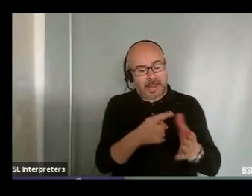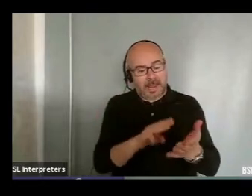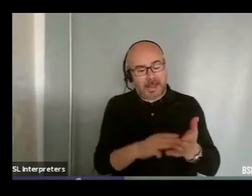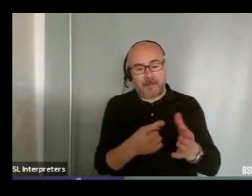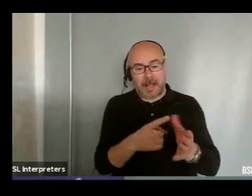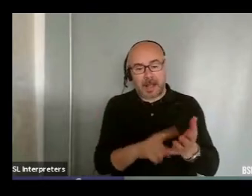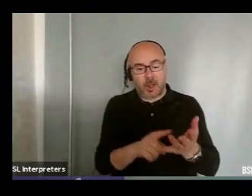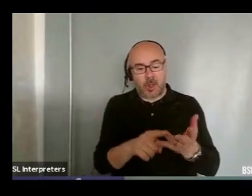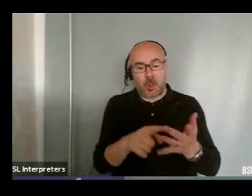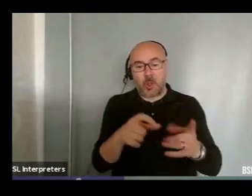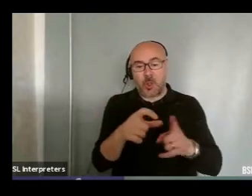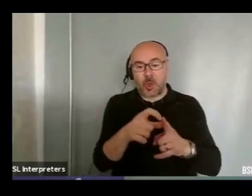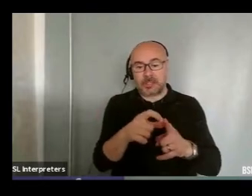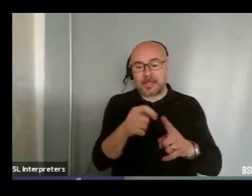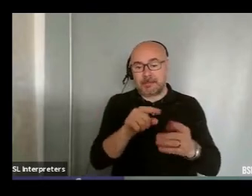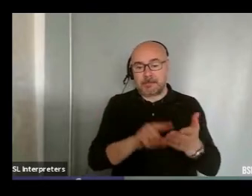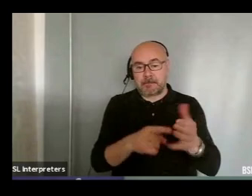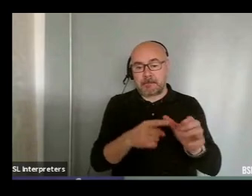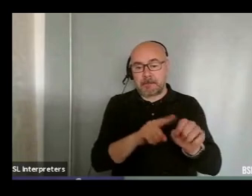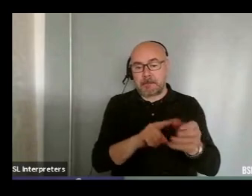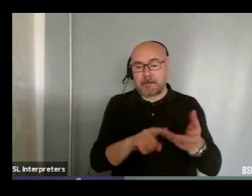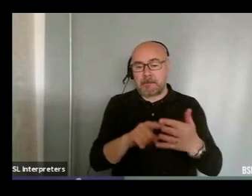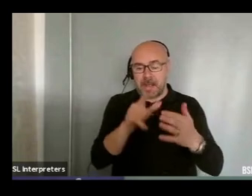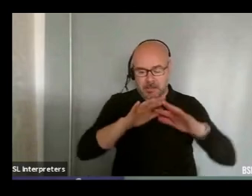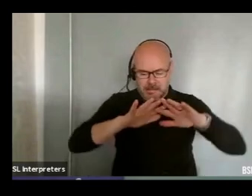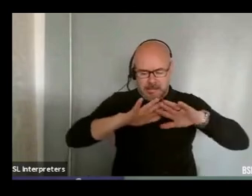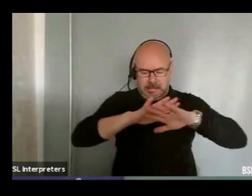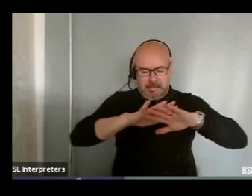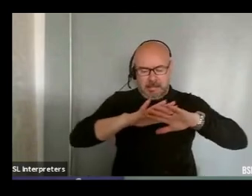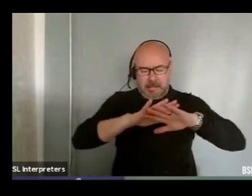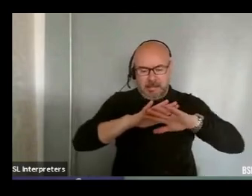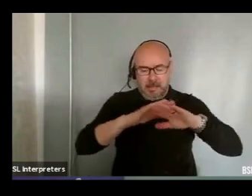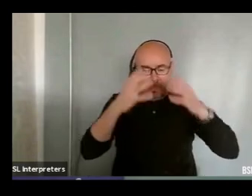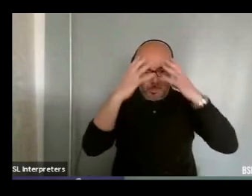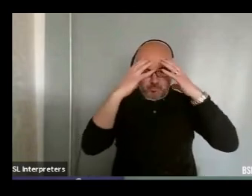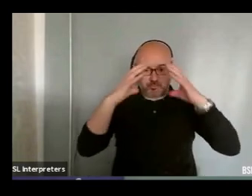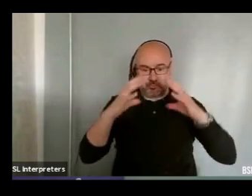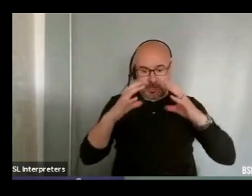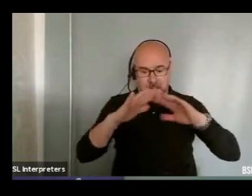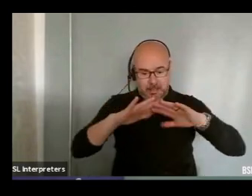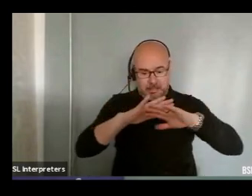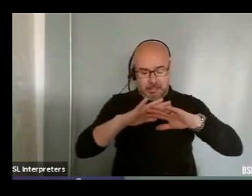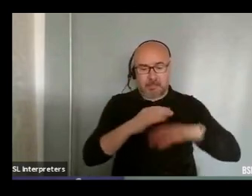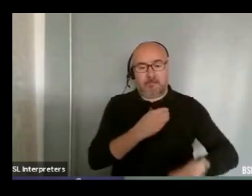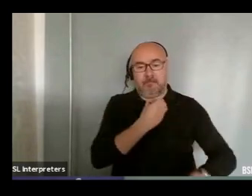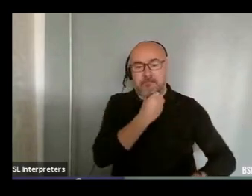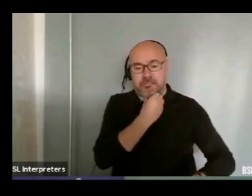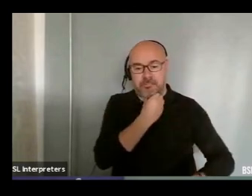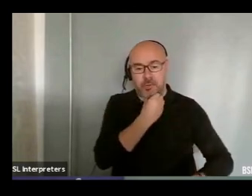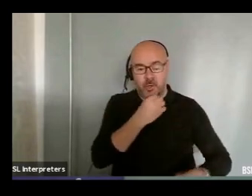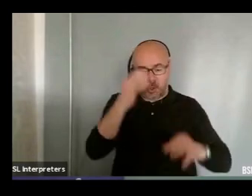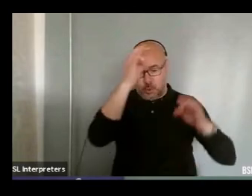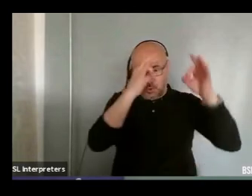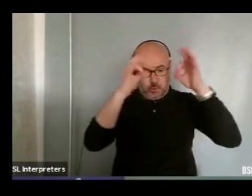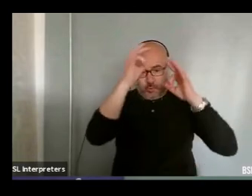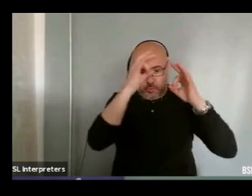amyloid and can cleanse the brain of amyloid. Now, it might be that that theory is not correct. It might be that the